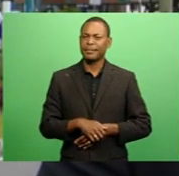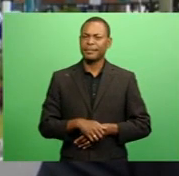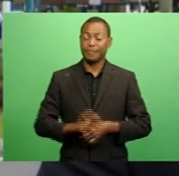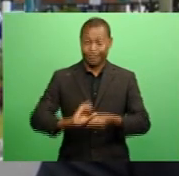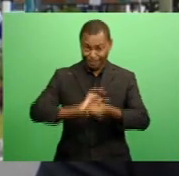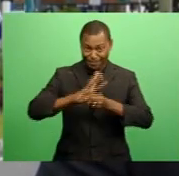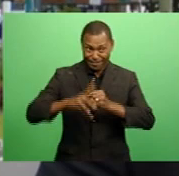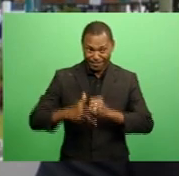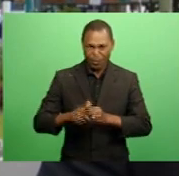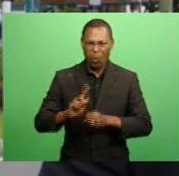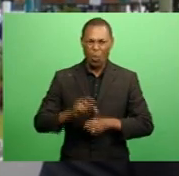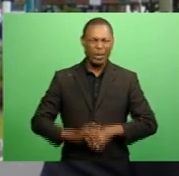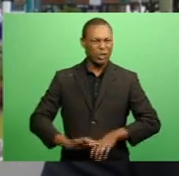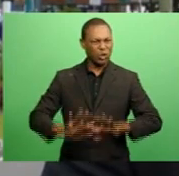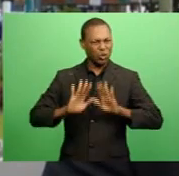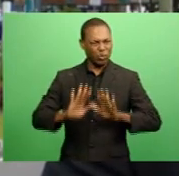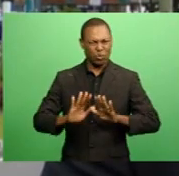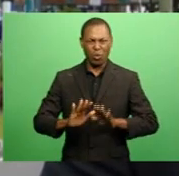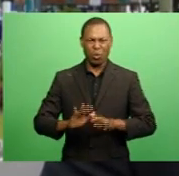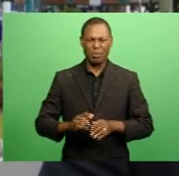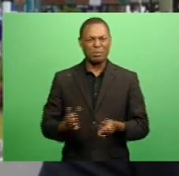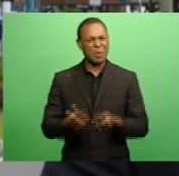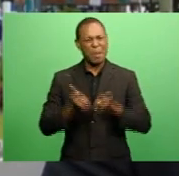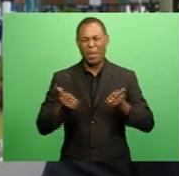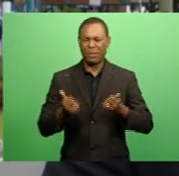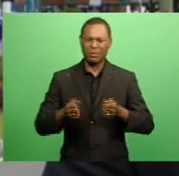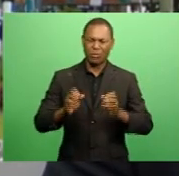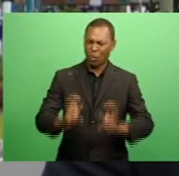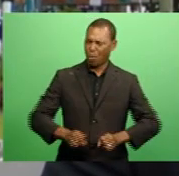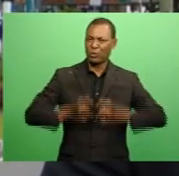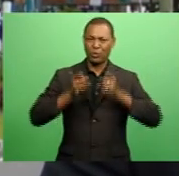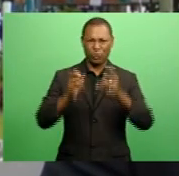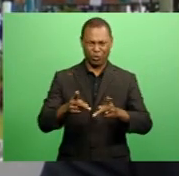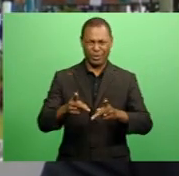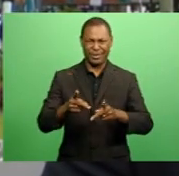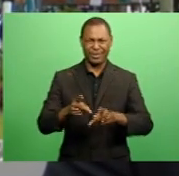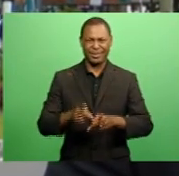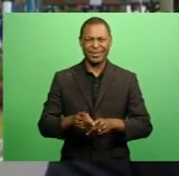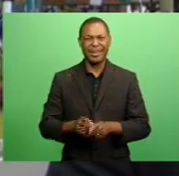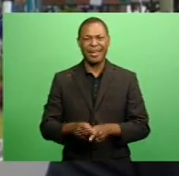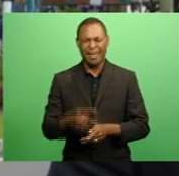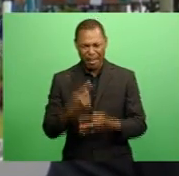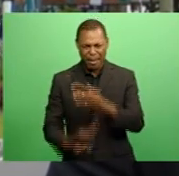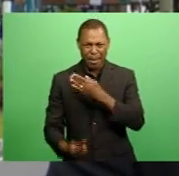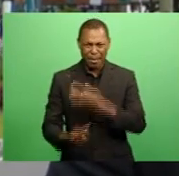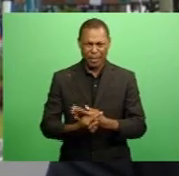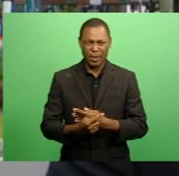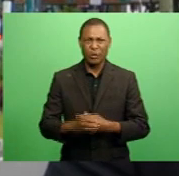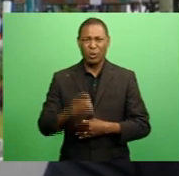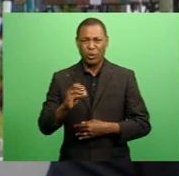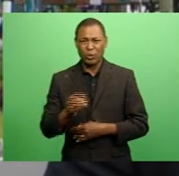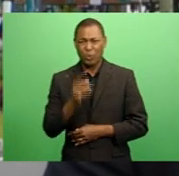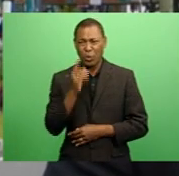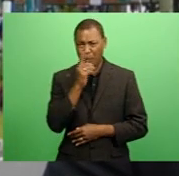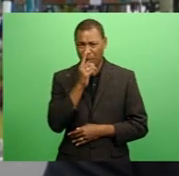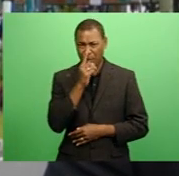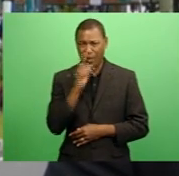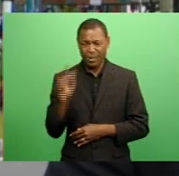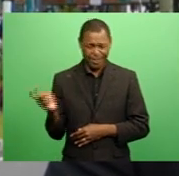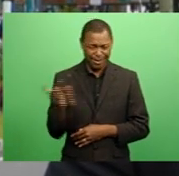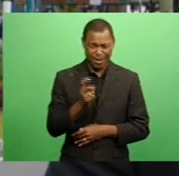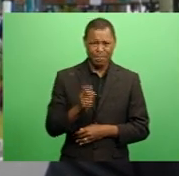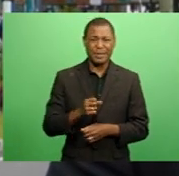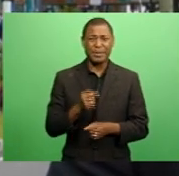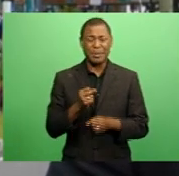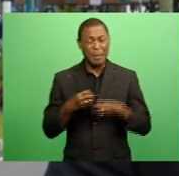has hindered a lot of trade and investment opportunities, with the rate of foreign investors setting up businesses here in Fiji forecast to drop